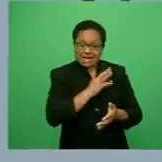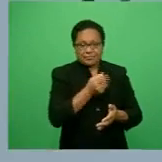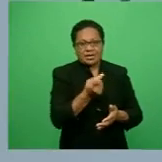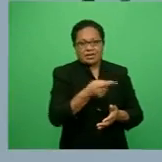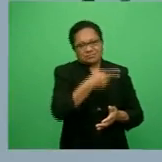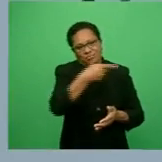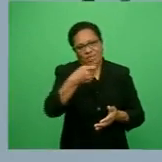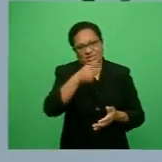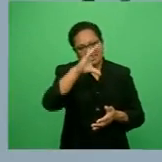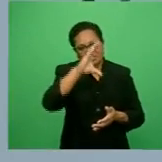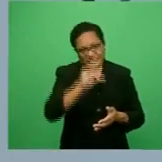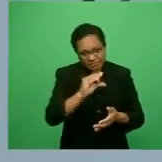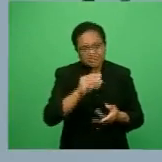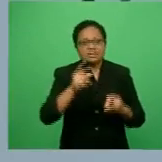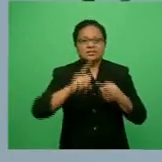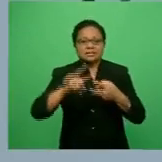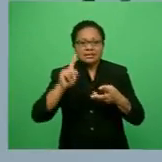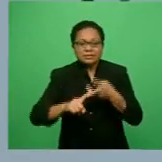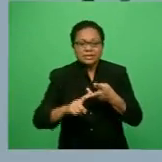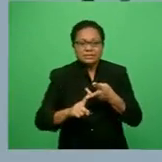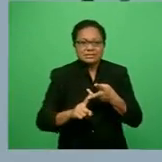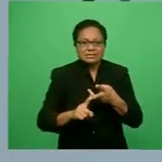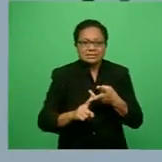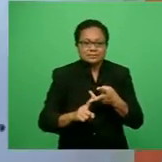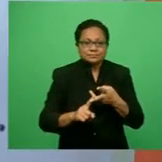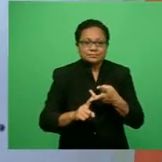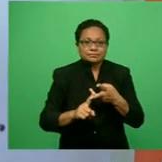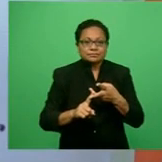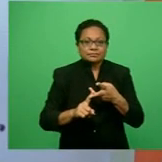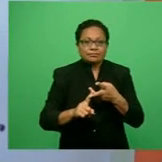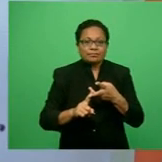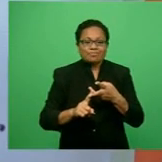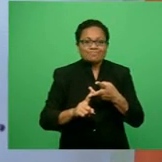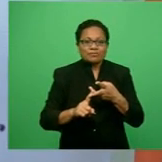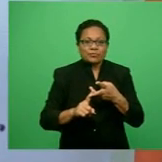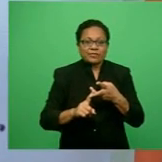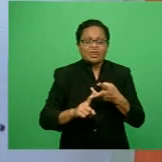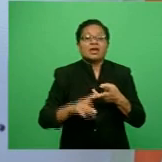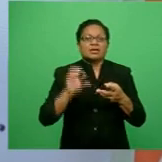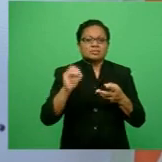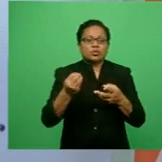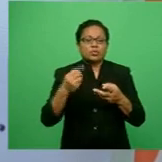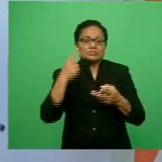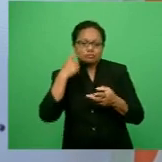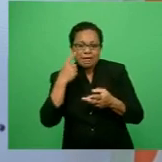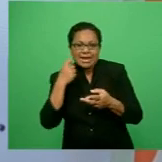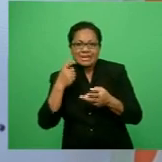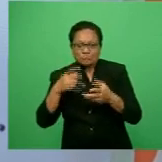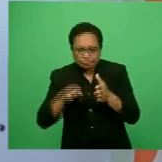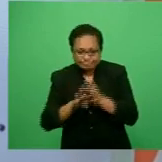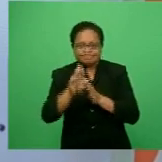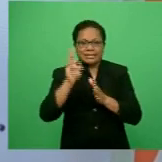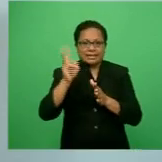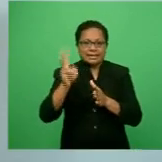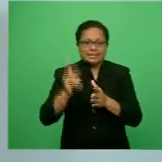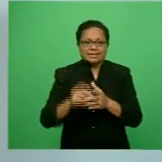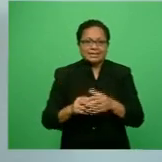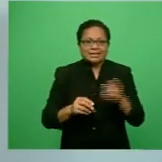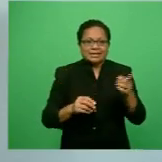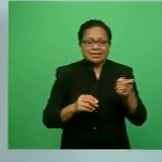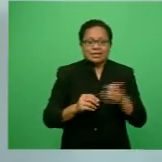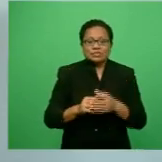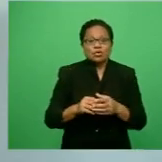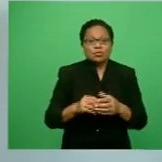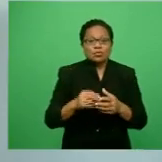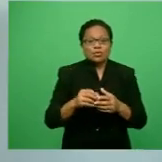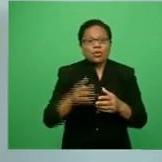becomes a little bit more clearer. The company's challenge is to actually make sure we manage this crisis. All